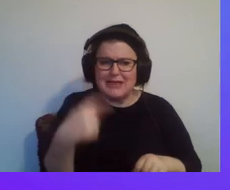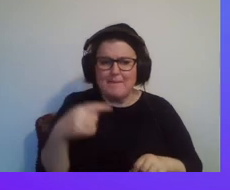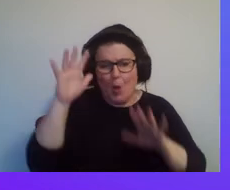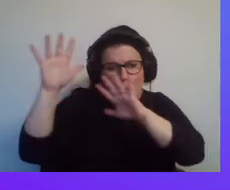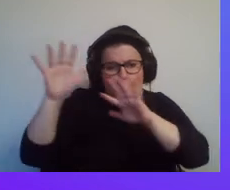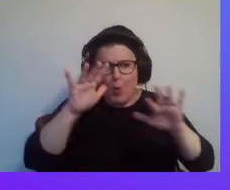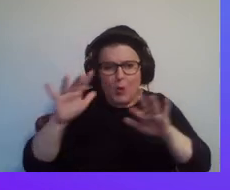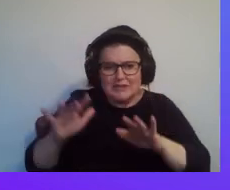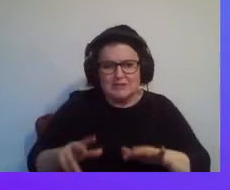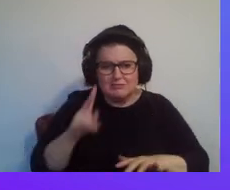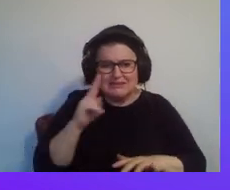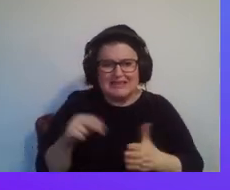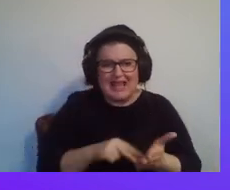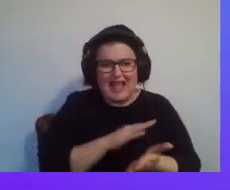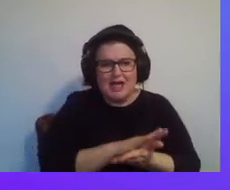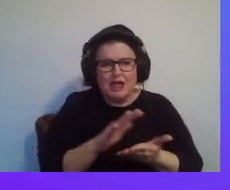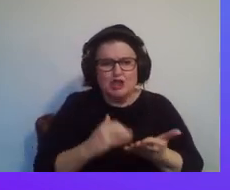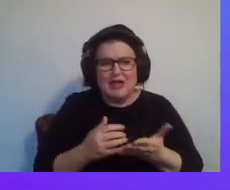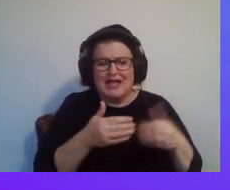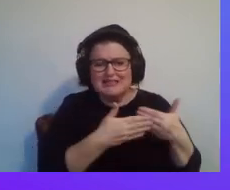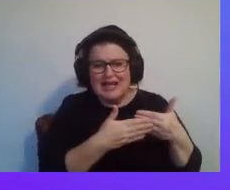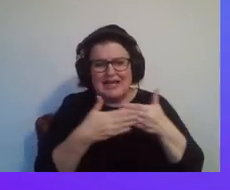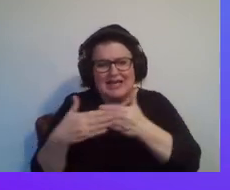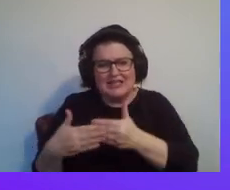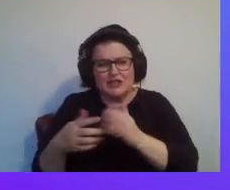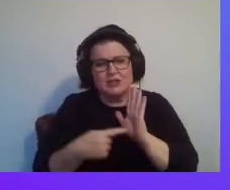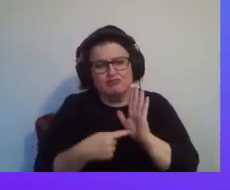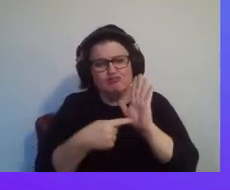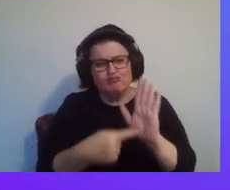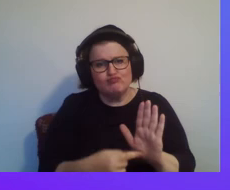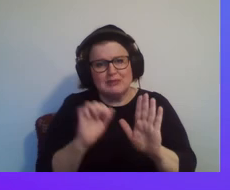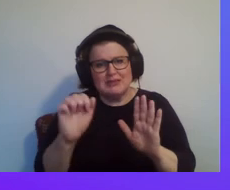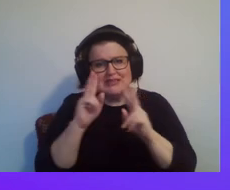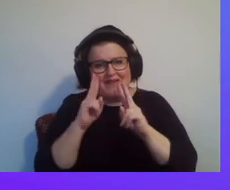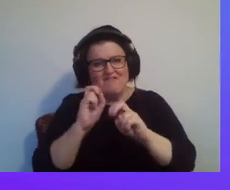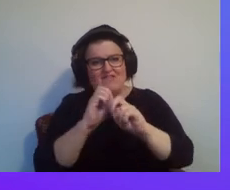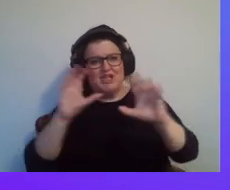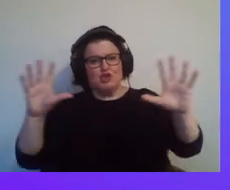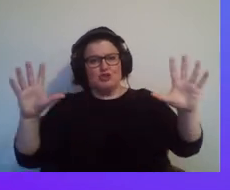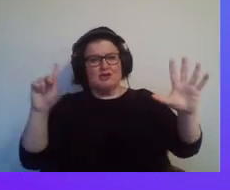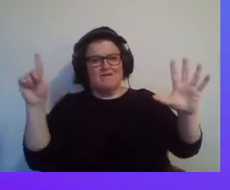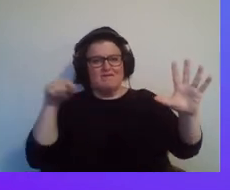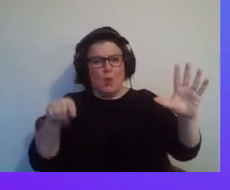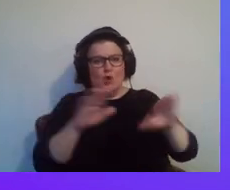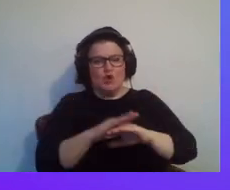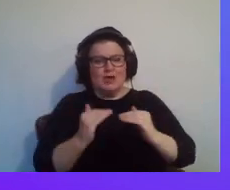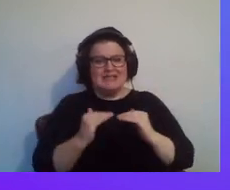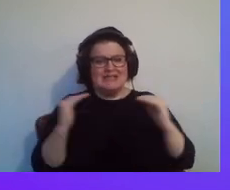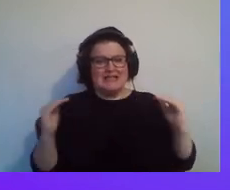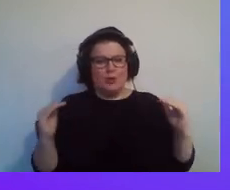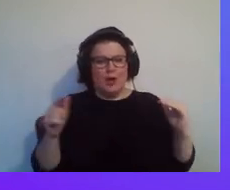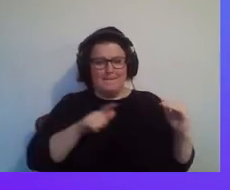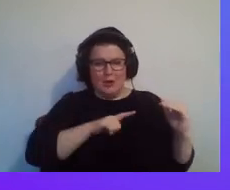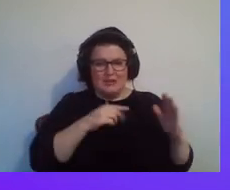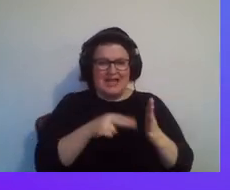NHS leaders, the chief exec of the NHS laid out his vision for addressing inequalities, for the NHS working